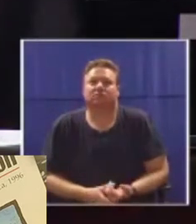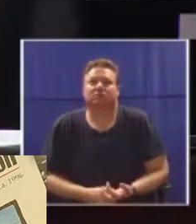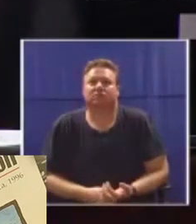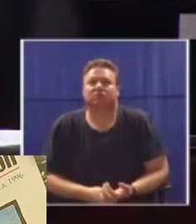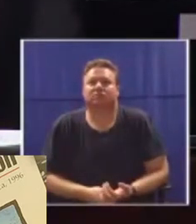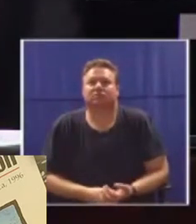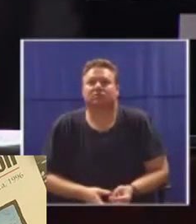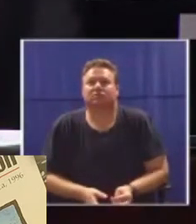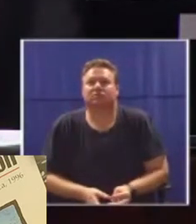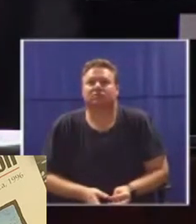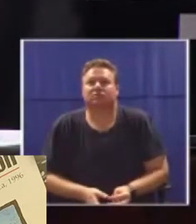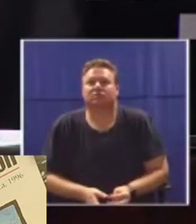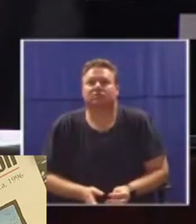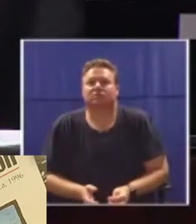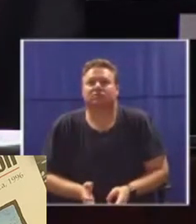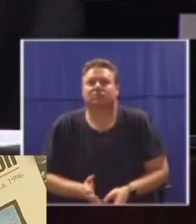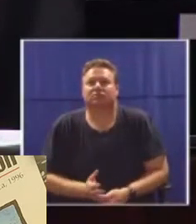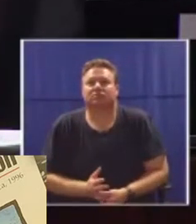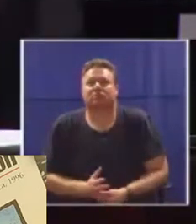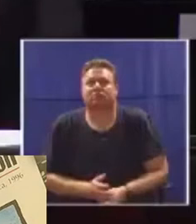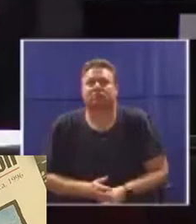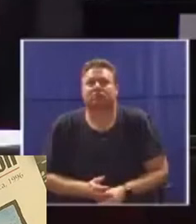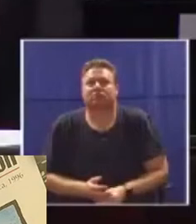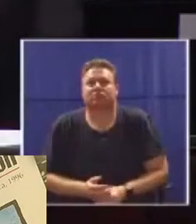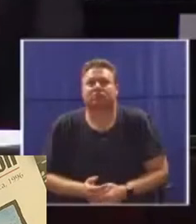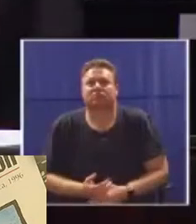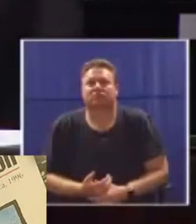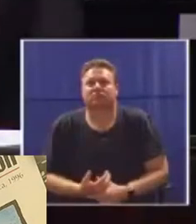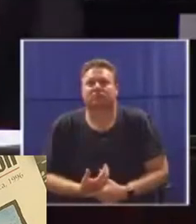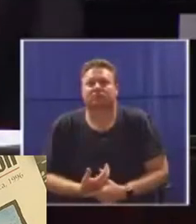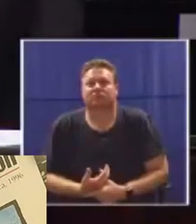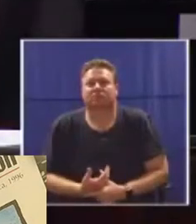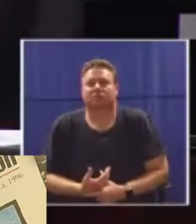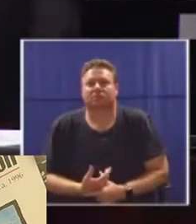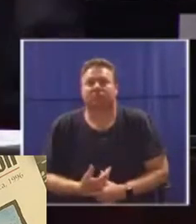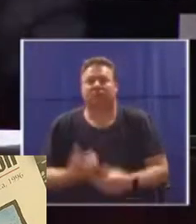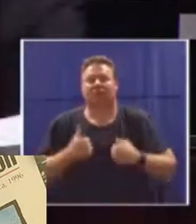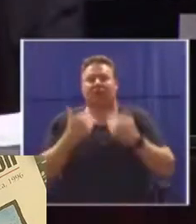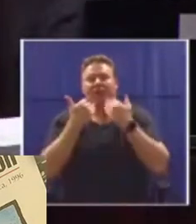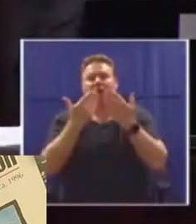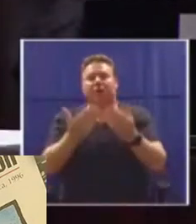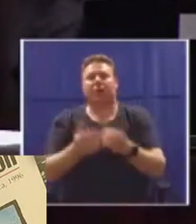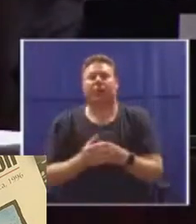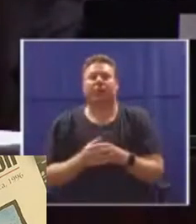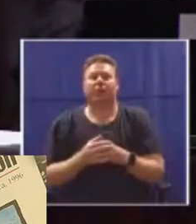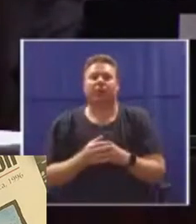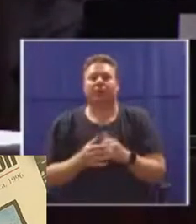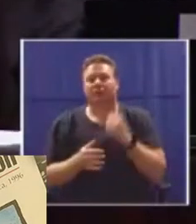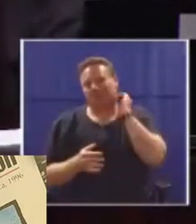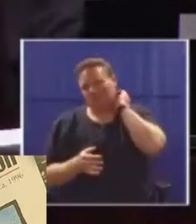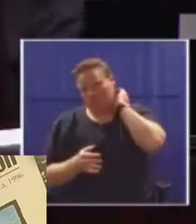sister is my sister, and your ma is my ma. I thank you.